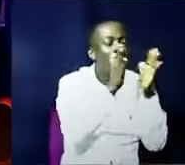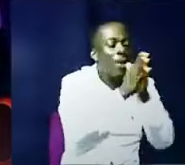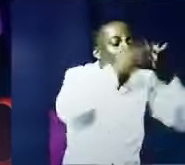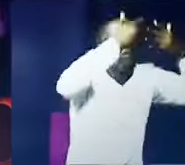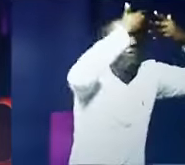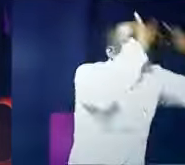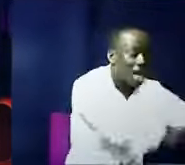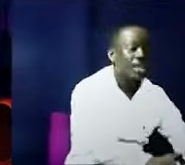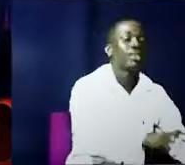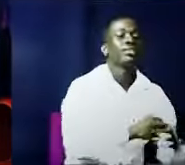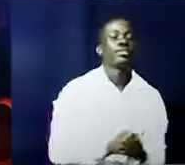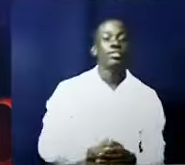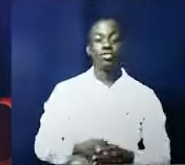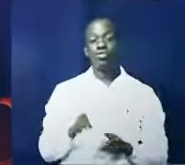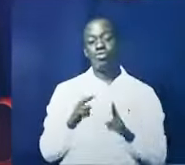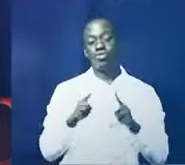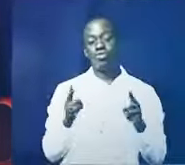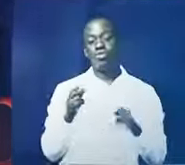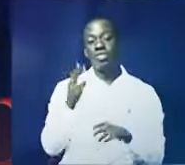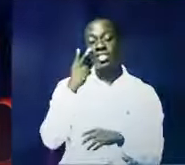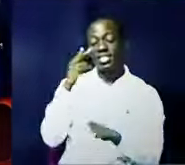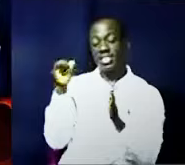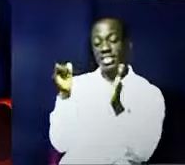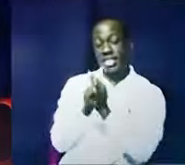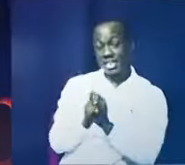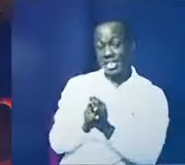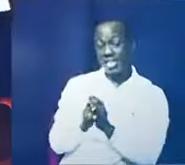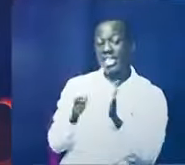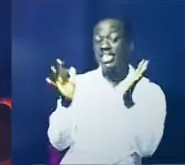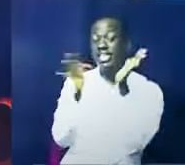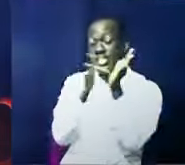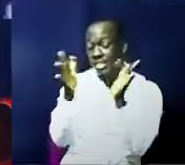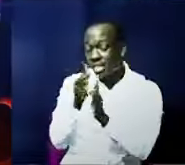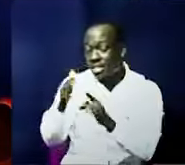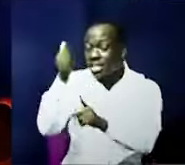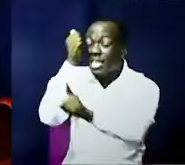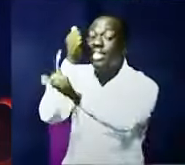finished, so you can see that he was praying.